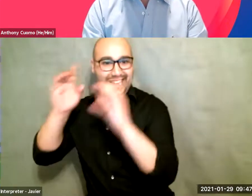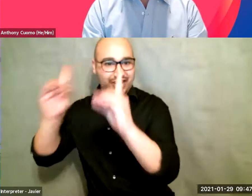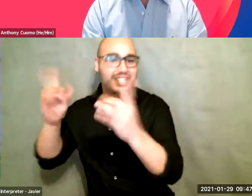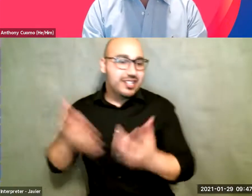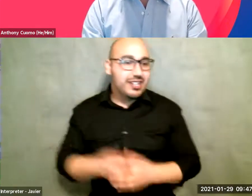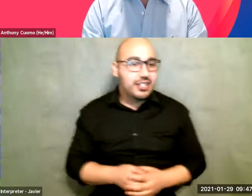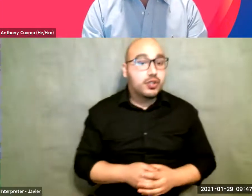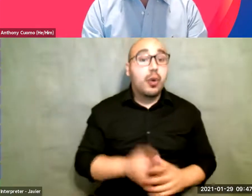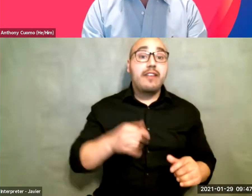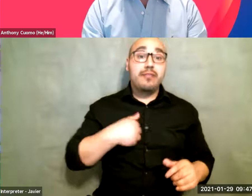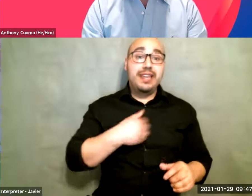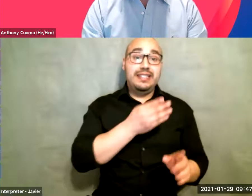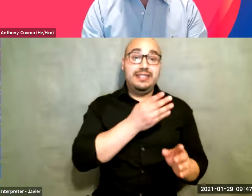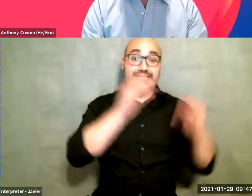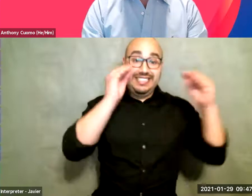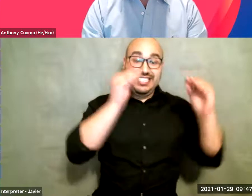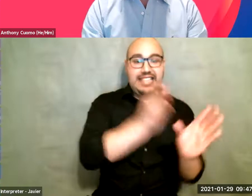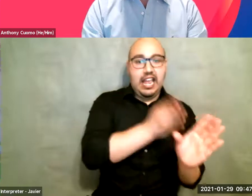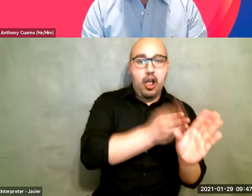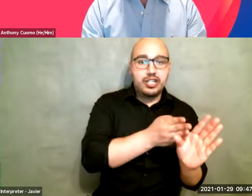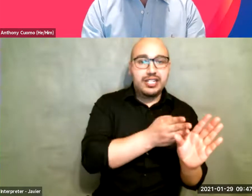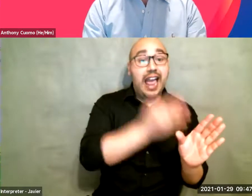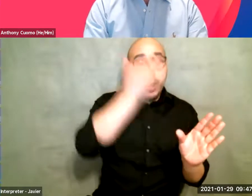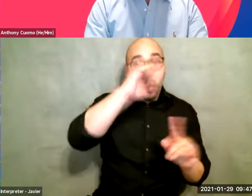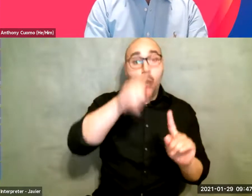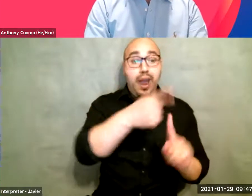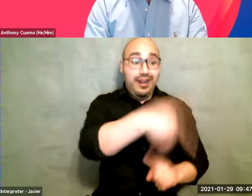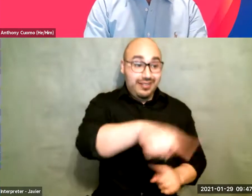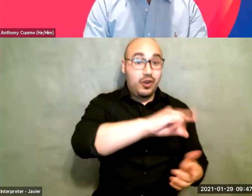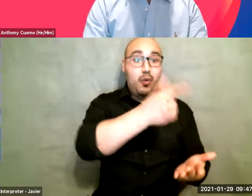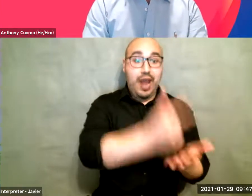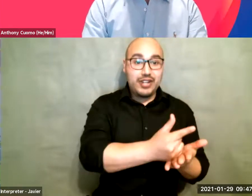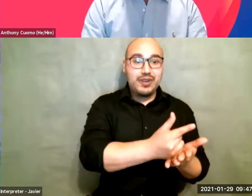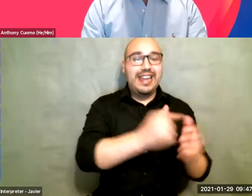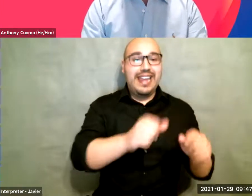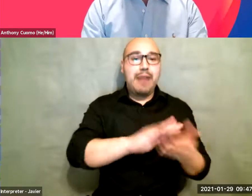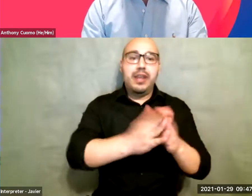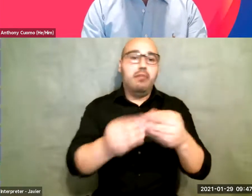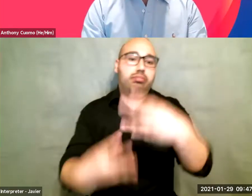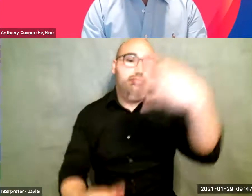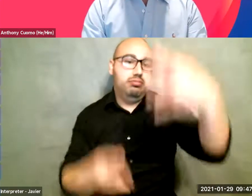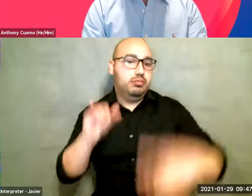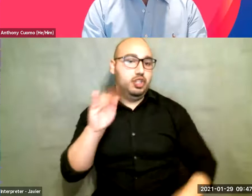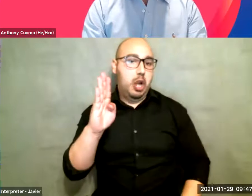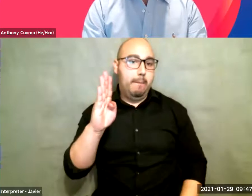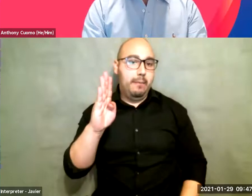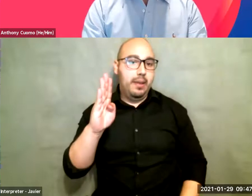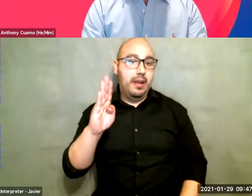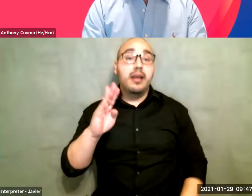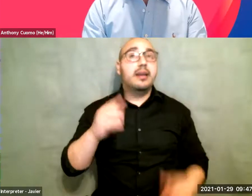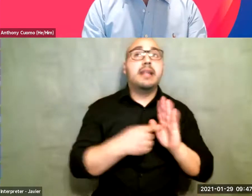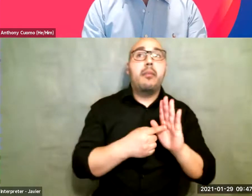my students could end up in 10 different places, right? They could end up as a marriage and family counselor, they could end up